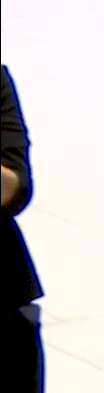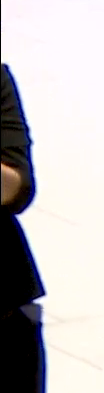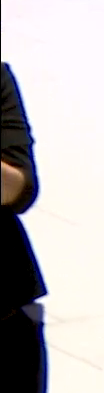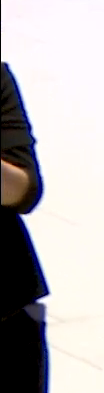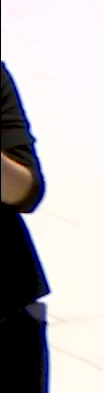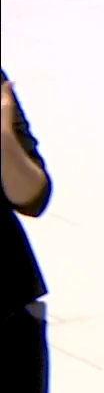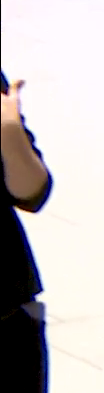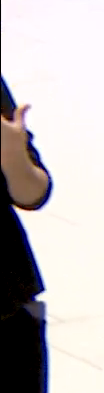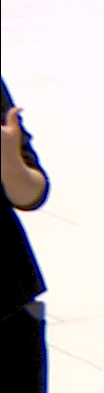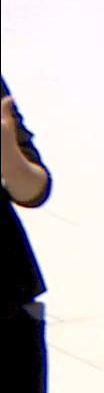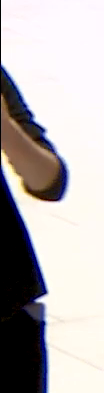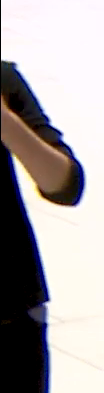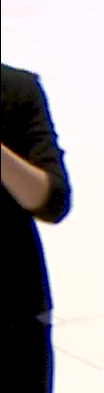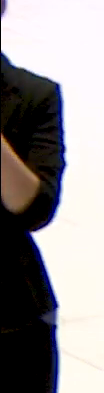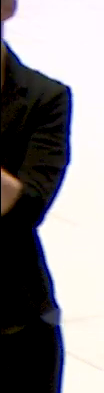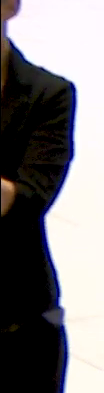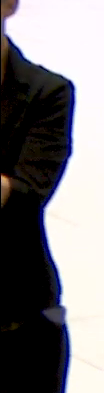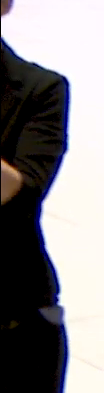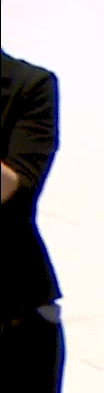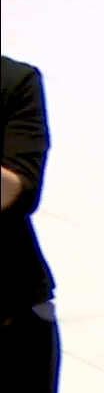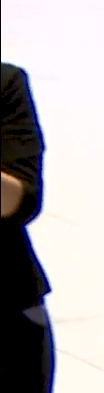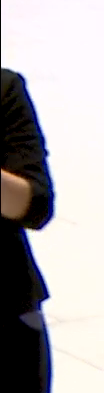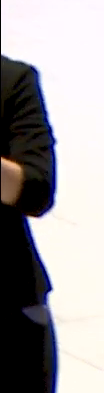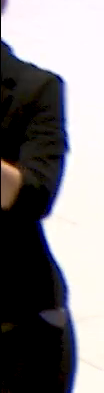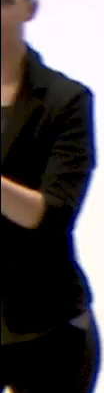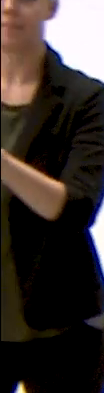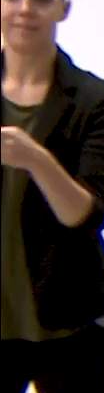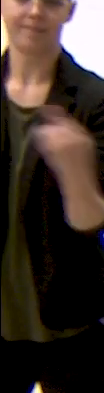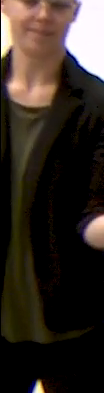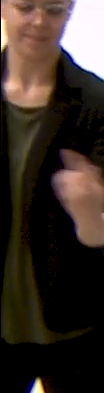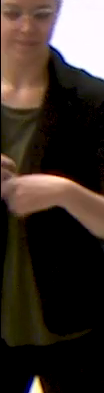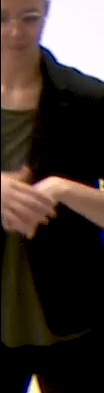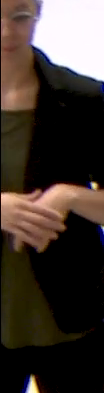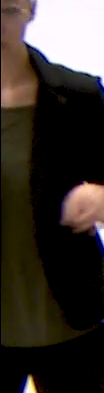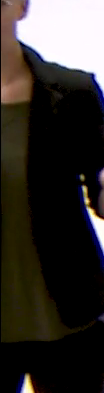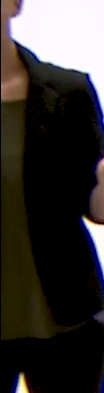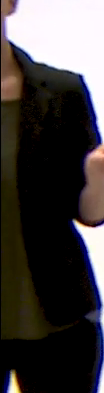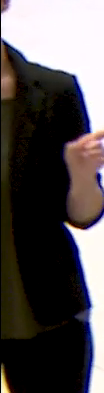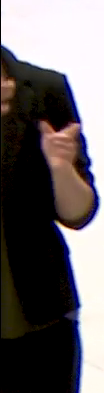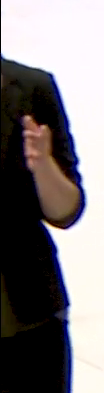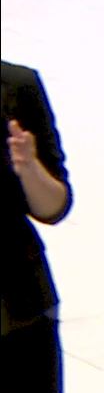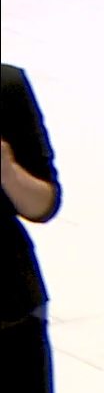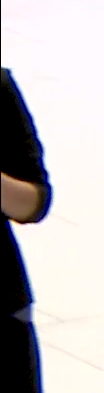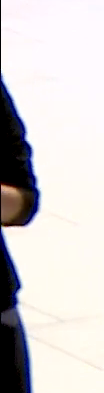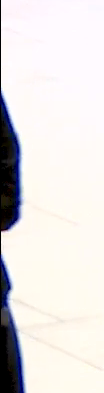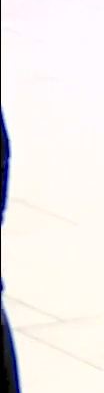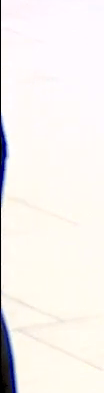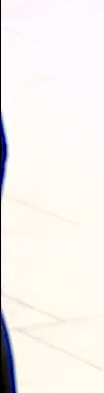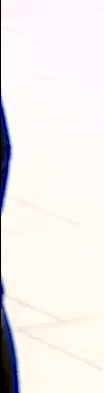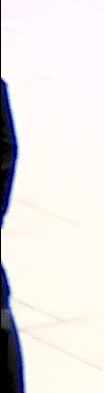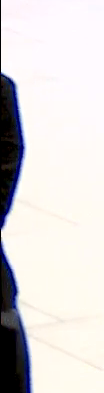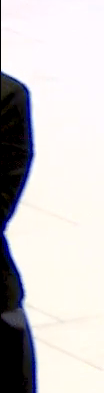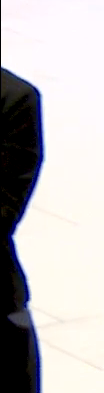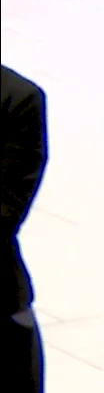many, many years of being on the agency side. So for, I think, this half of the class, you probably know what MeToo